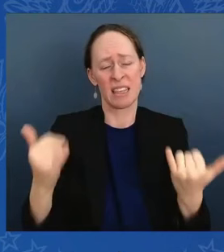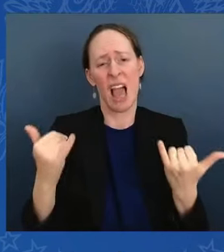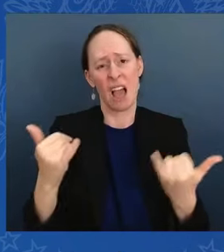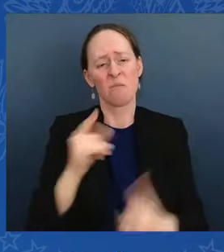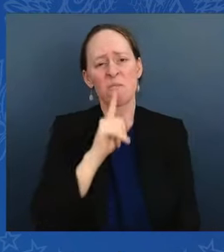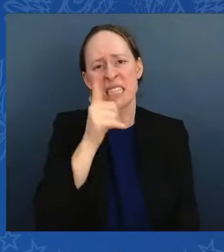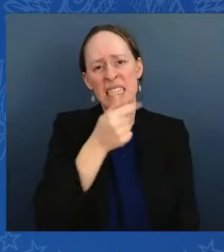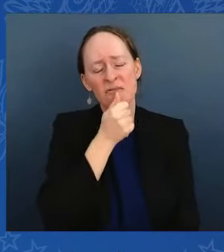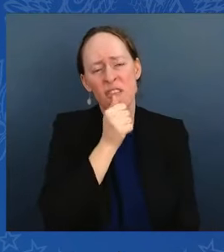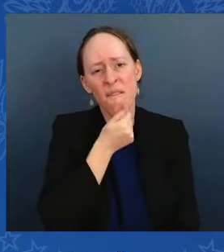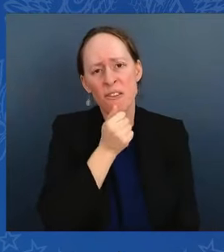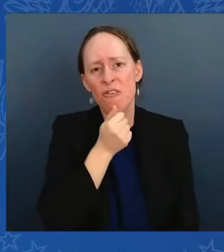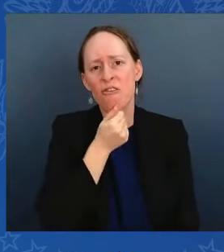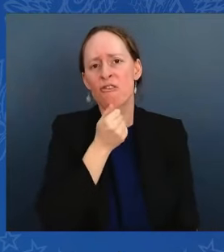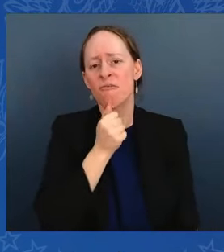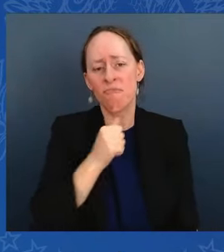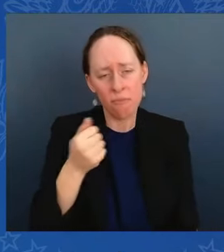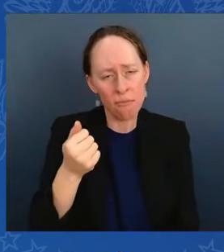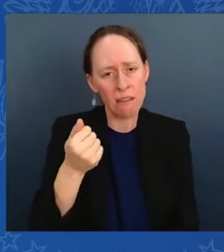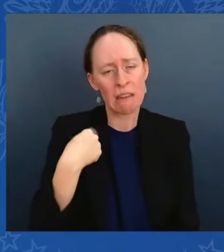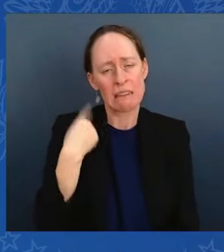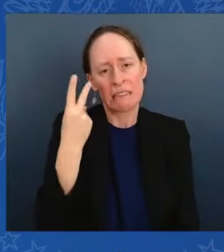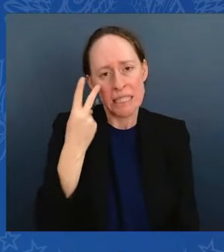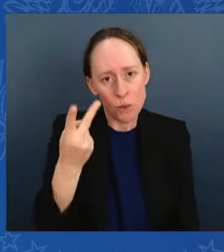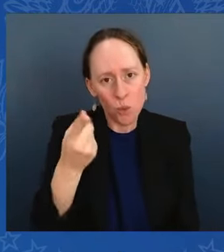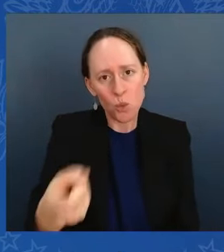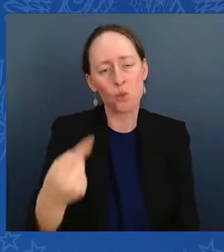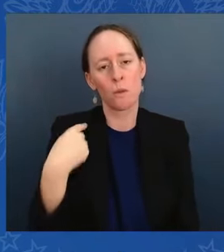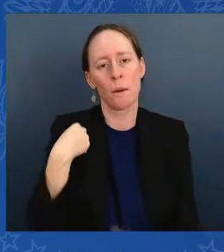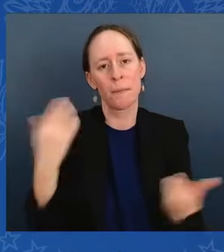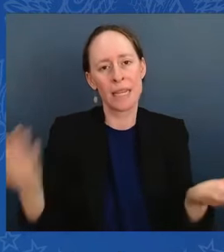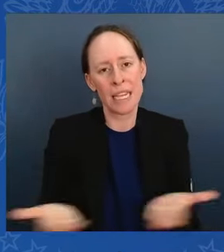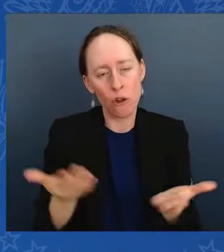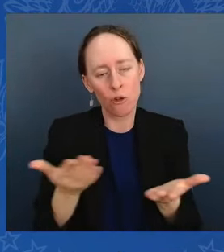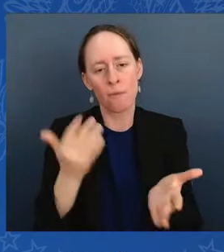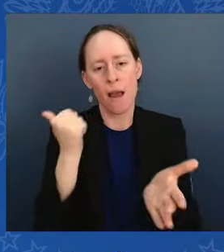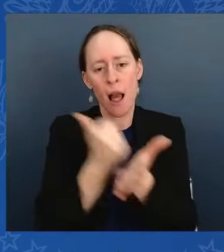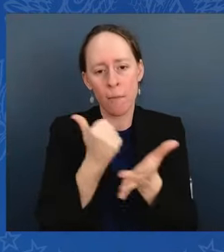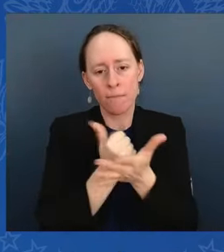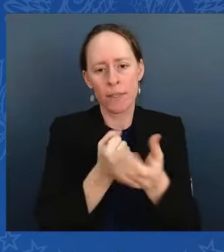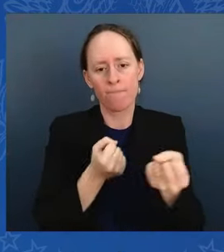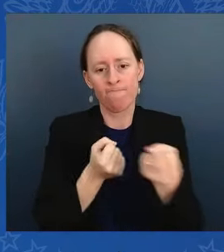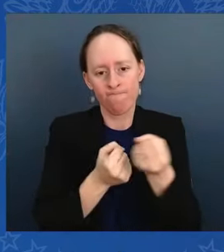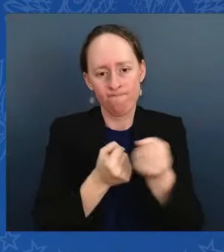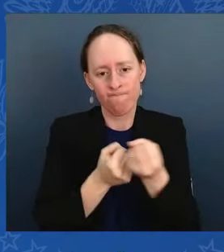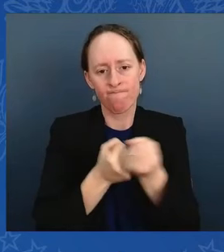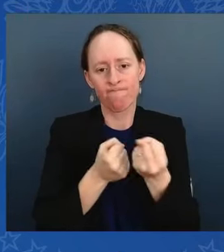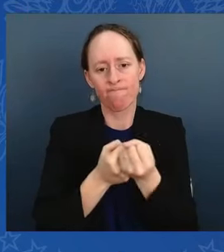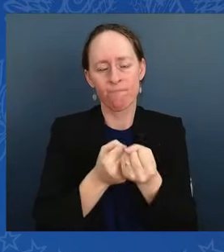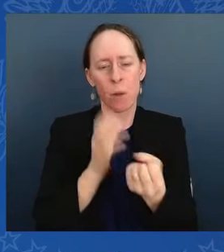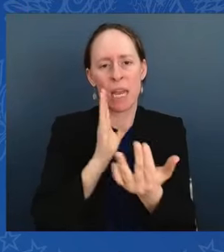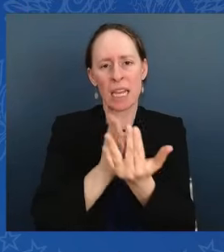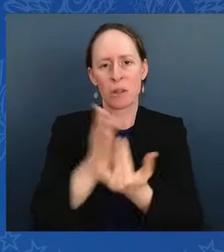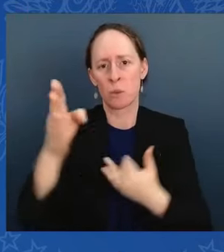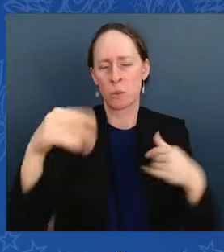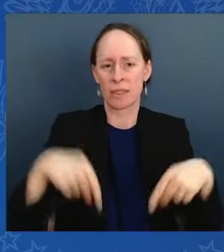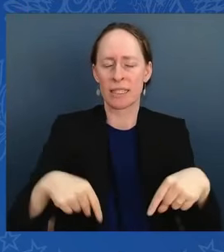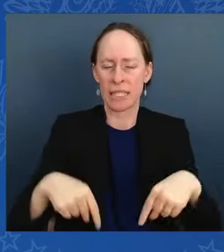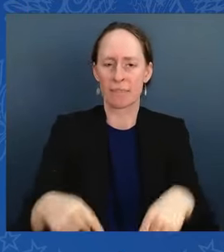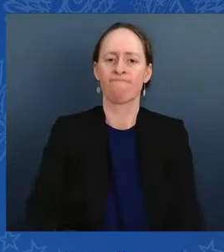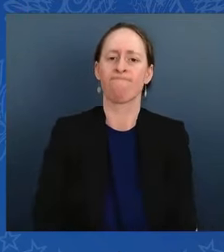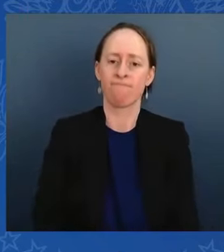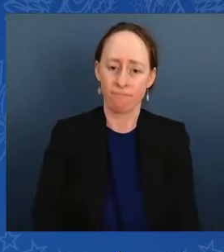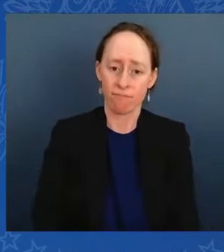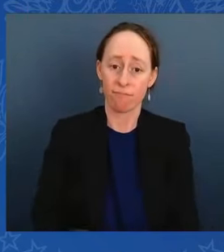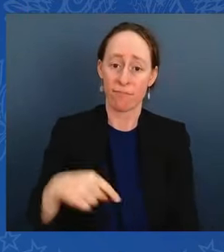preserve and persevere to get through all this. Because, folks, this is the United States of America. We're